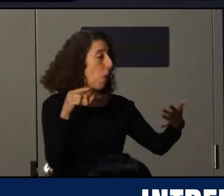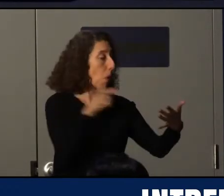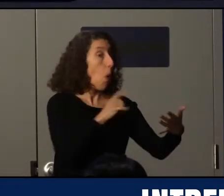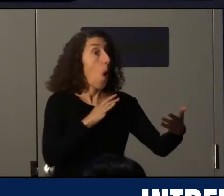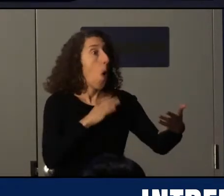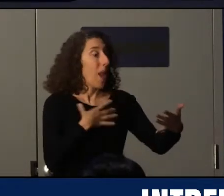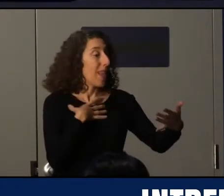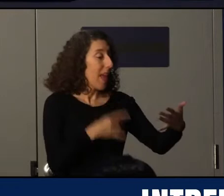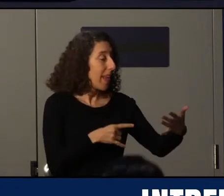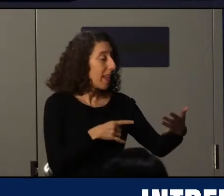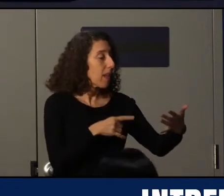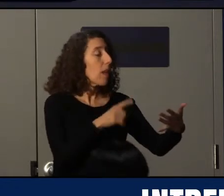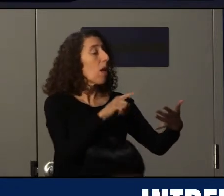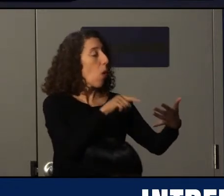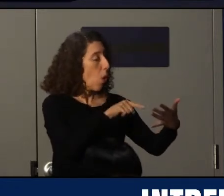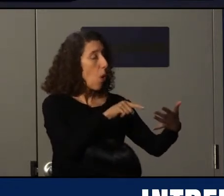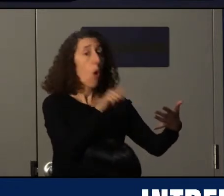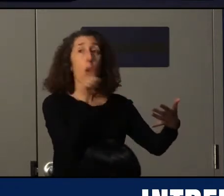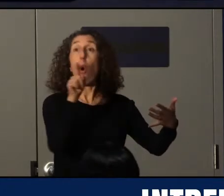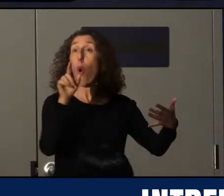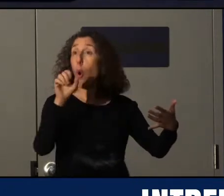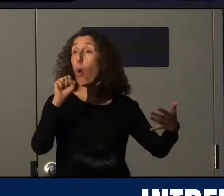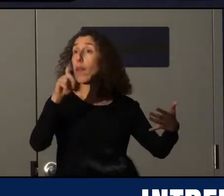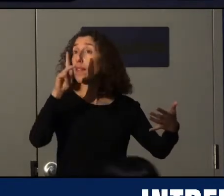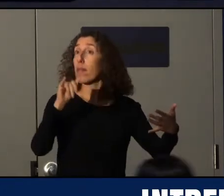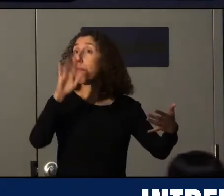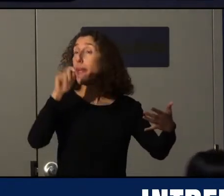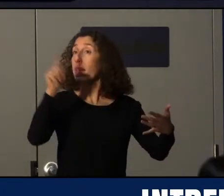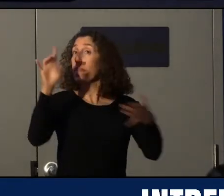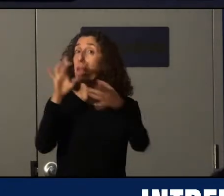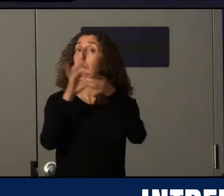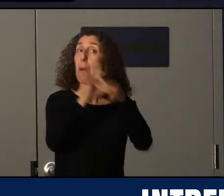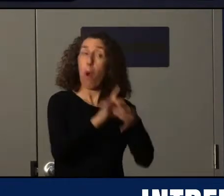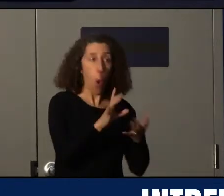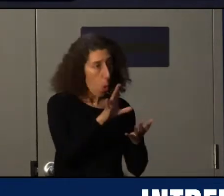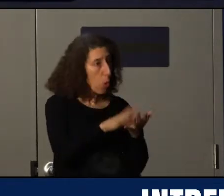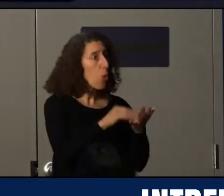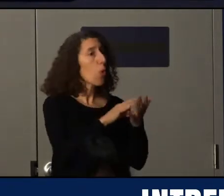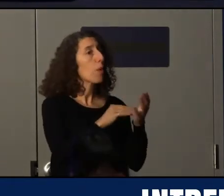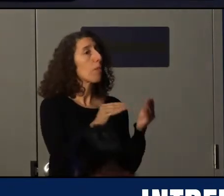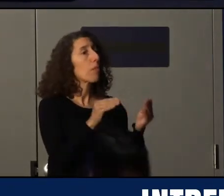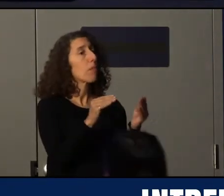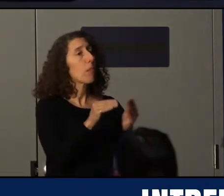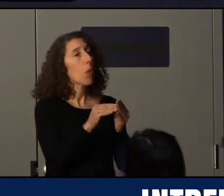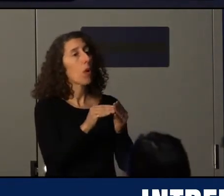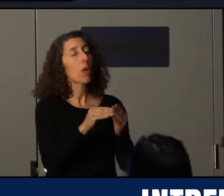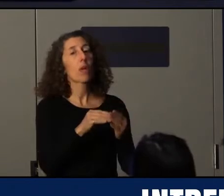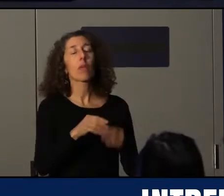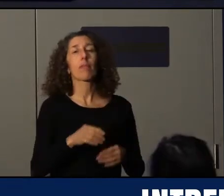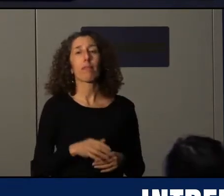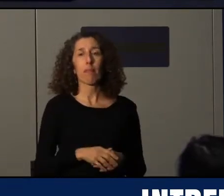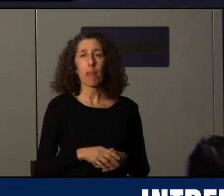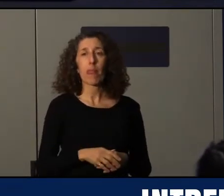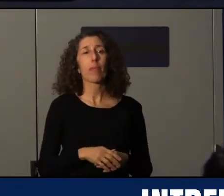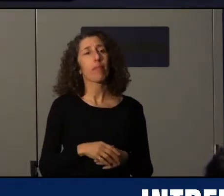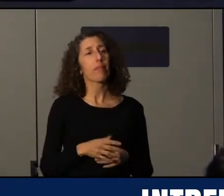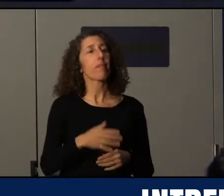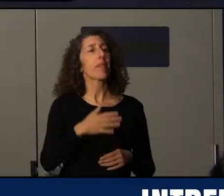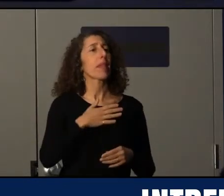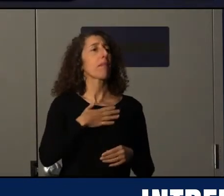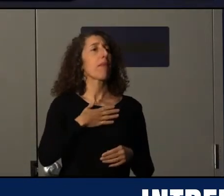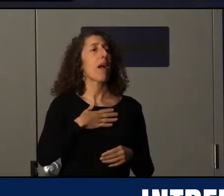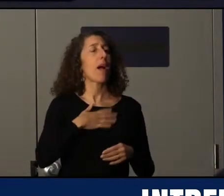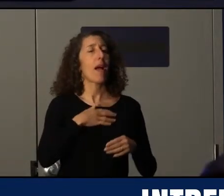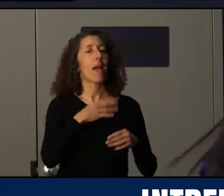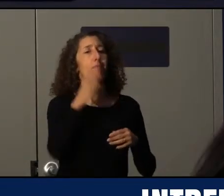I think before, like, that second flight on the STS-133 mission, which was the final flight